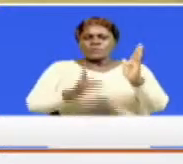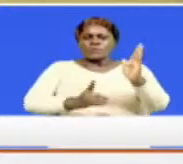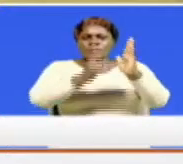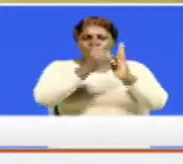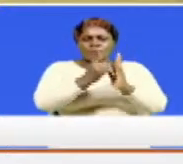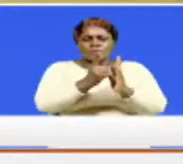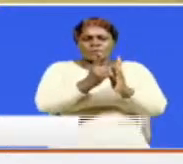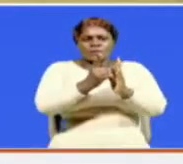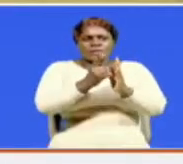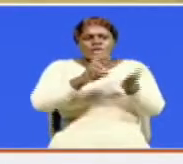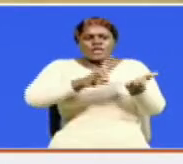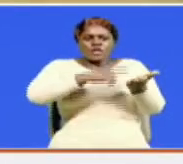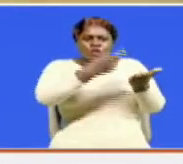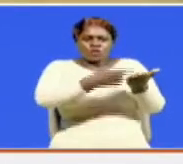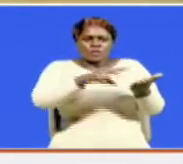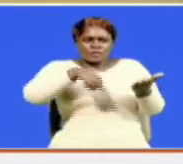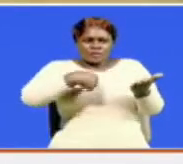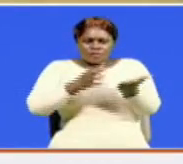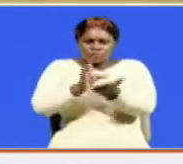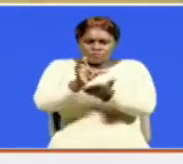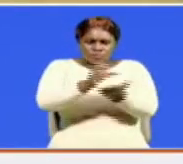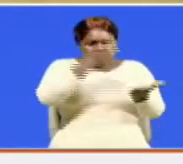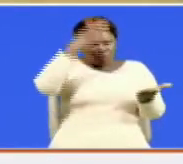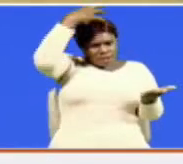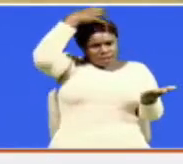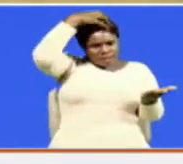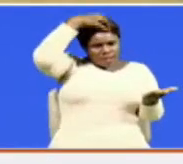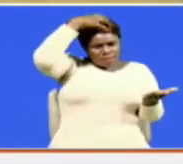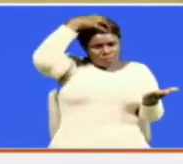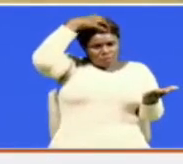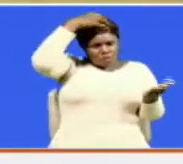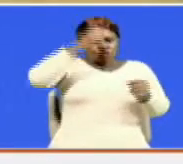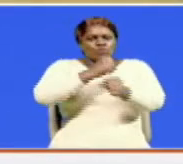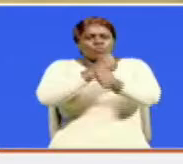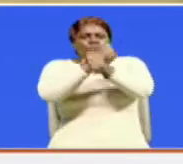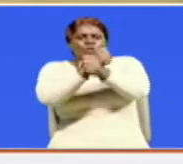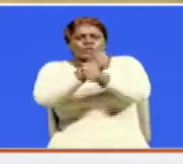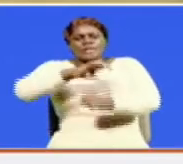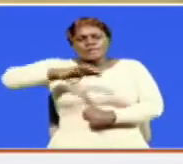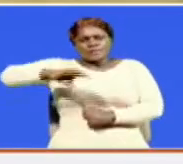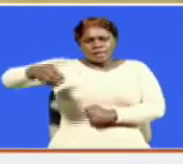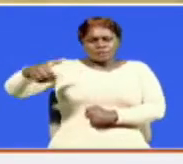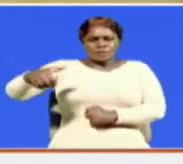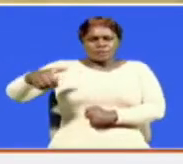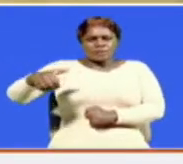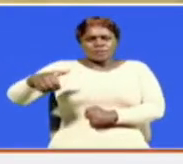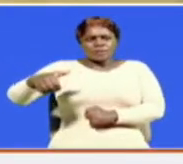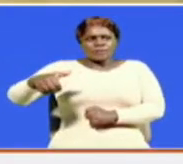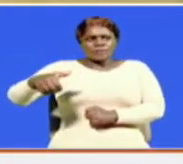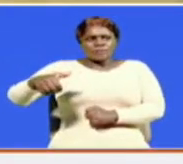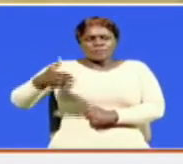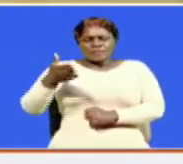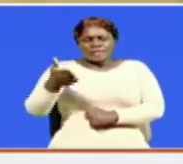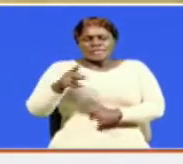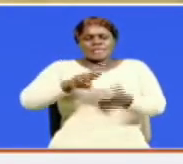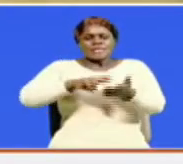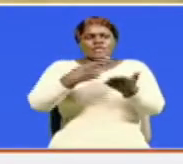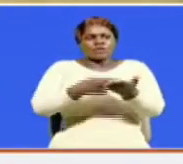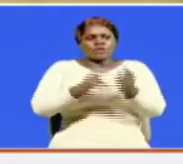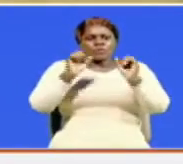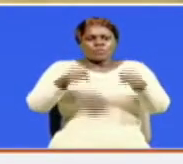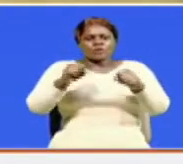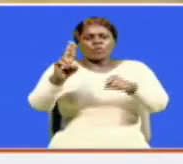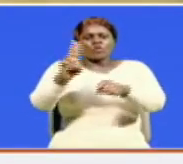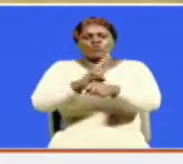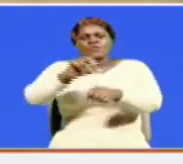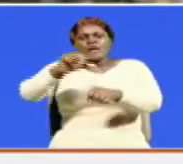The amount of resources we are spending in Lamu to secure the county is unacceptable, because those resources can be